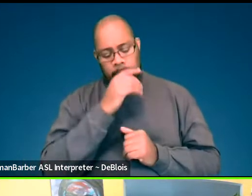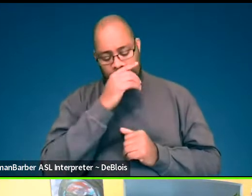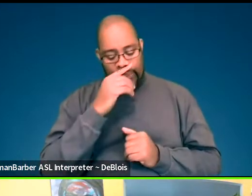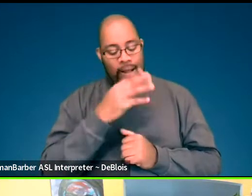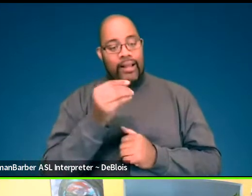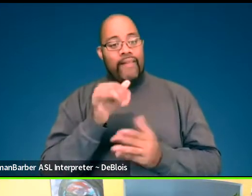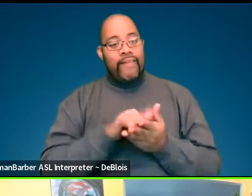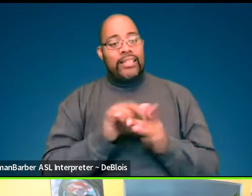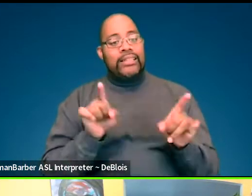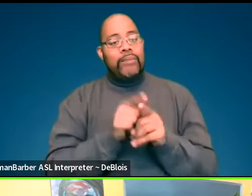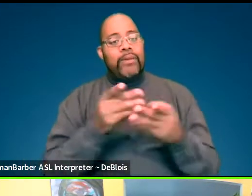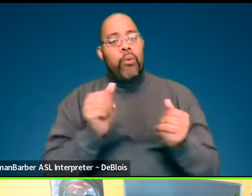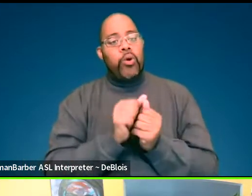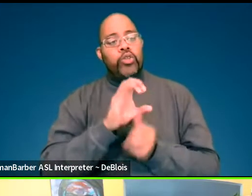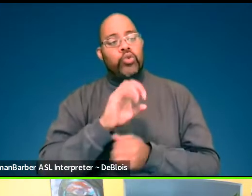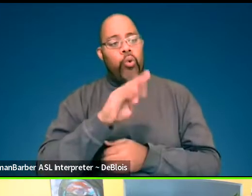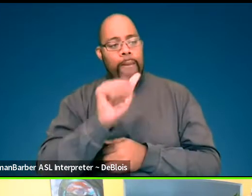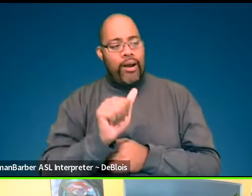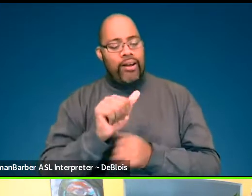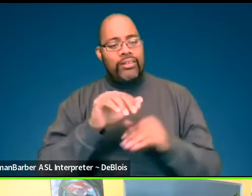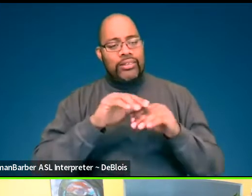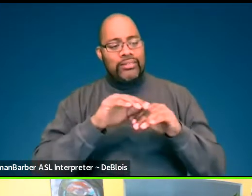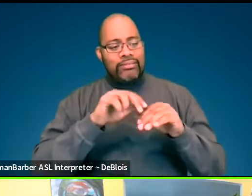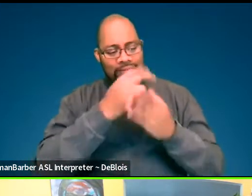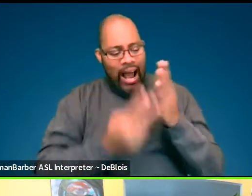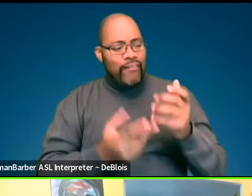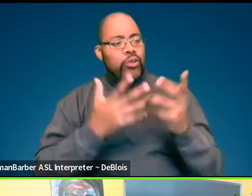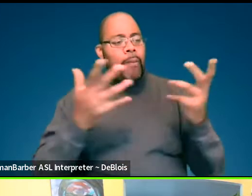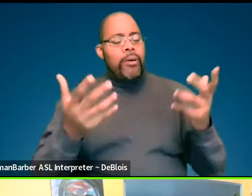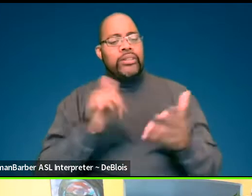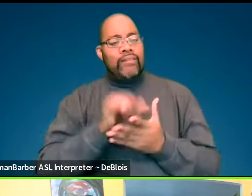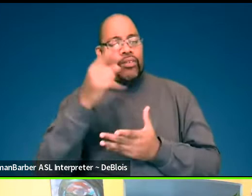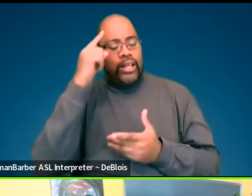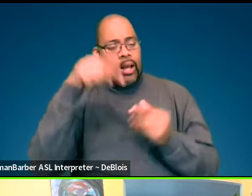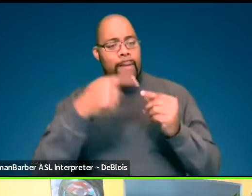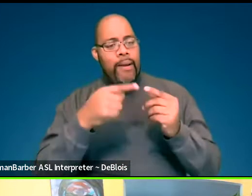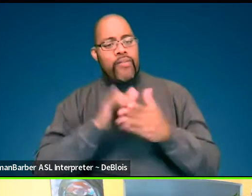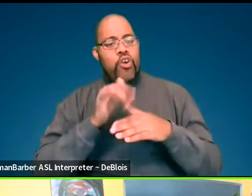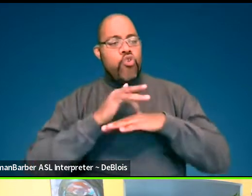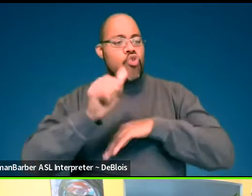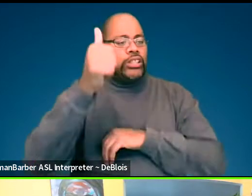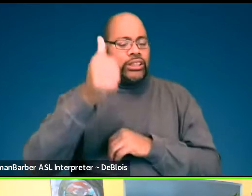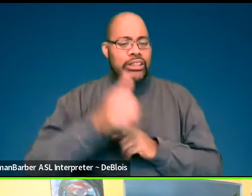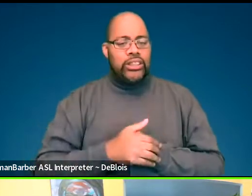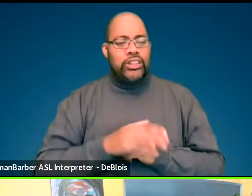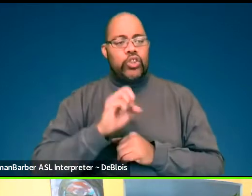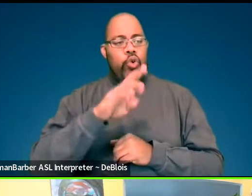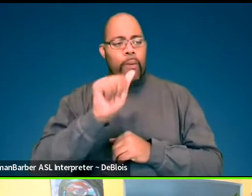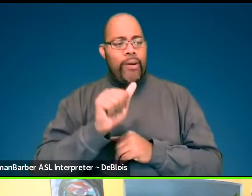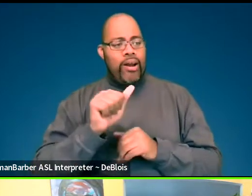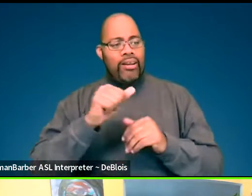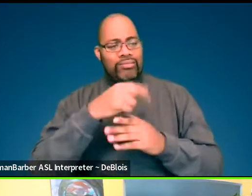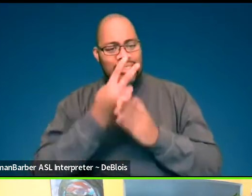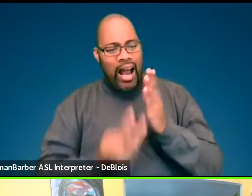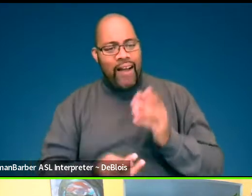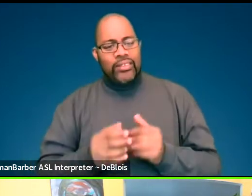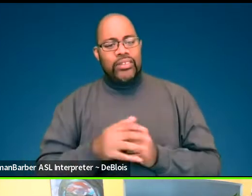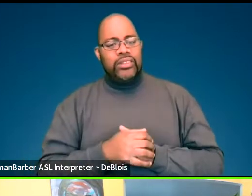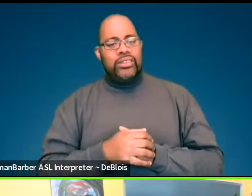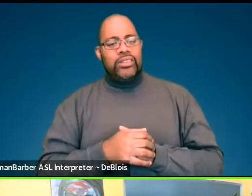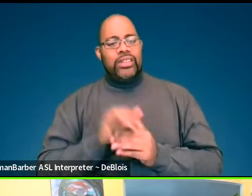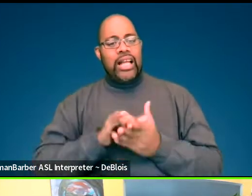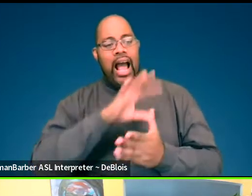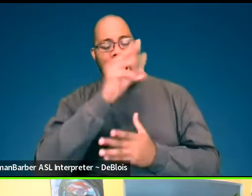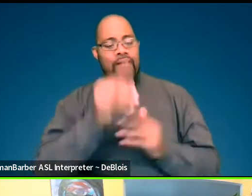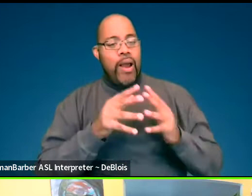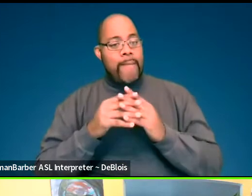it's the same thing with scuba diving. So much of, if you think about the earliest scuba divers, were